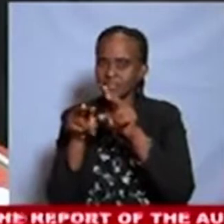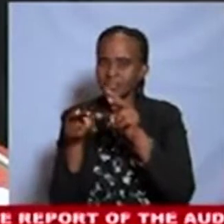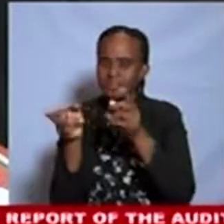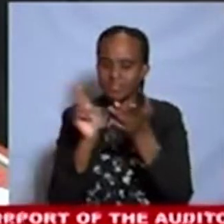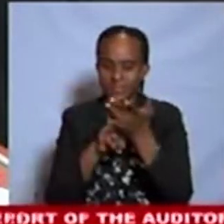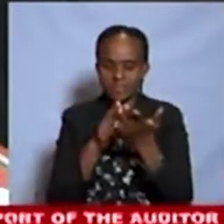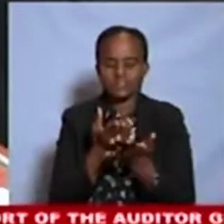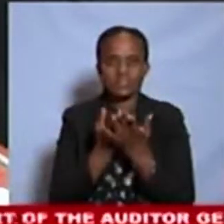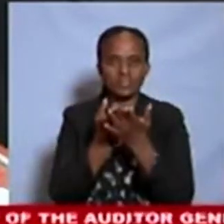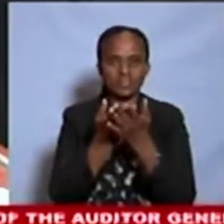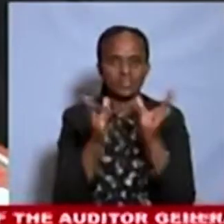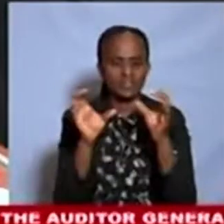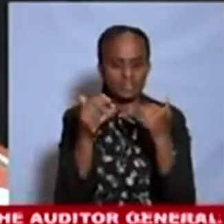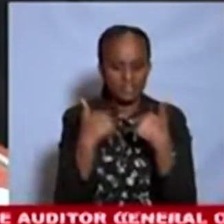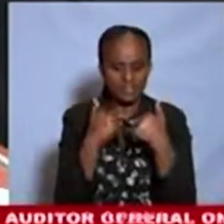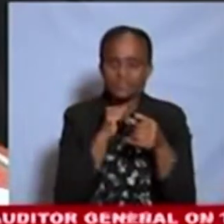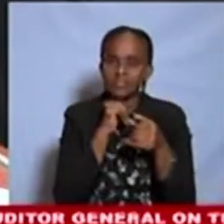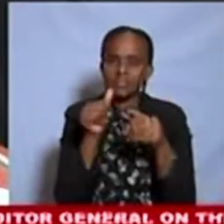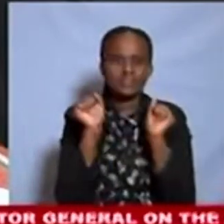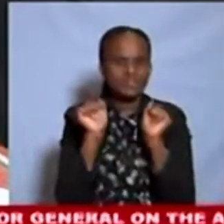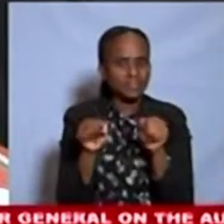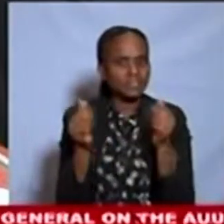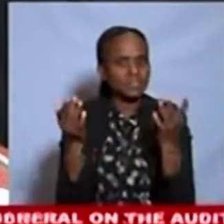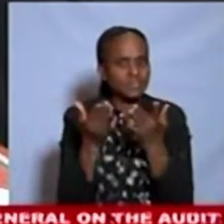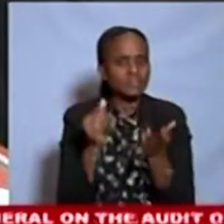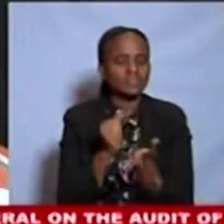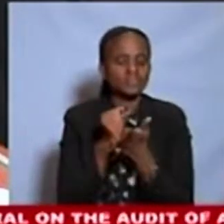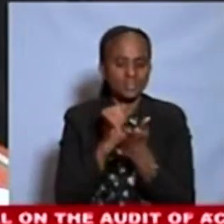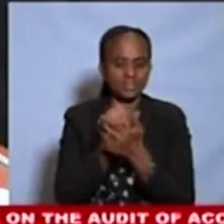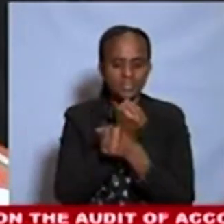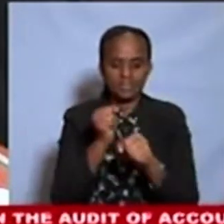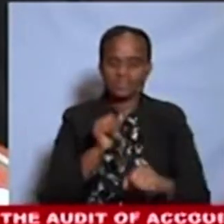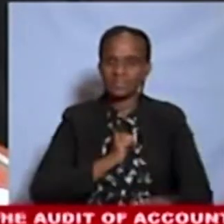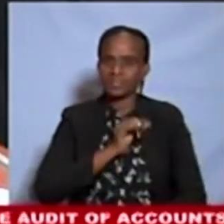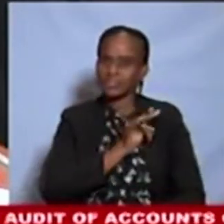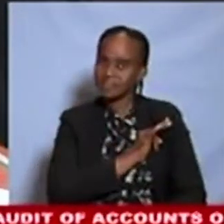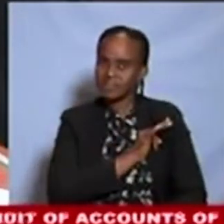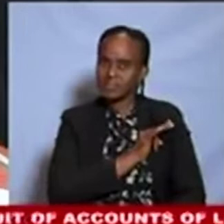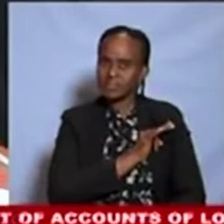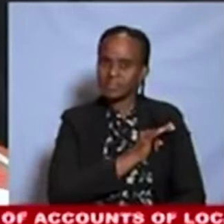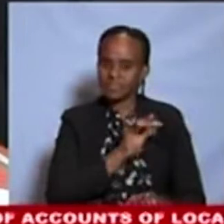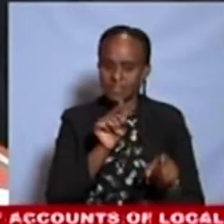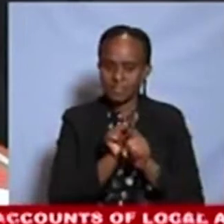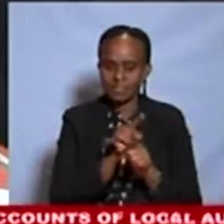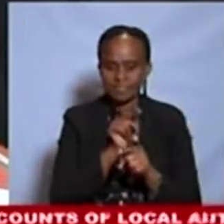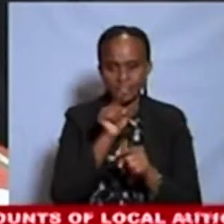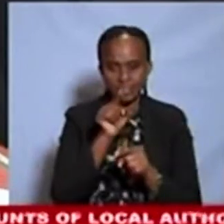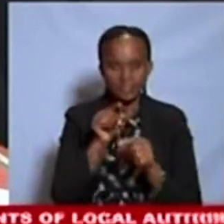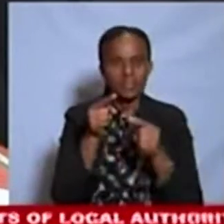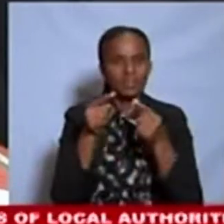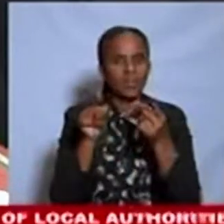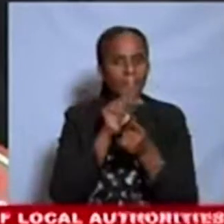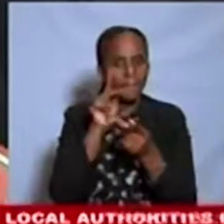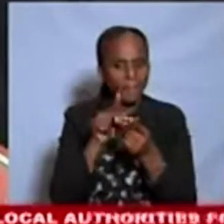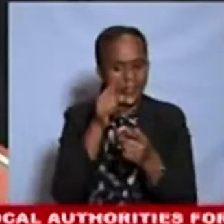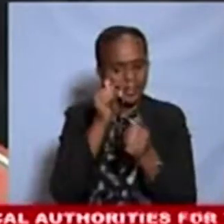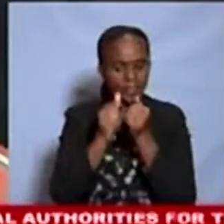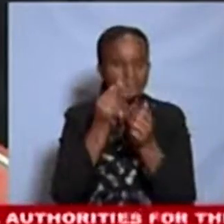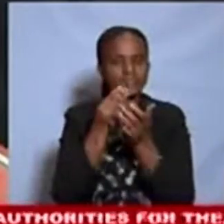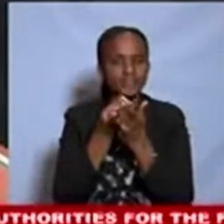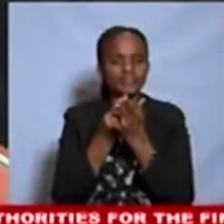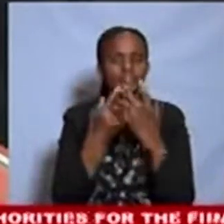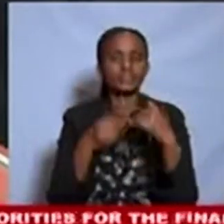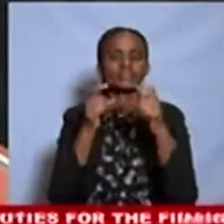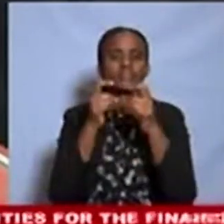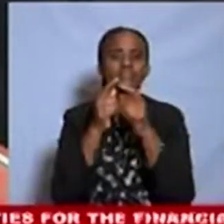submit that the council had not been able to liquidate staff obligations as they fell due to financial